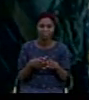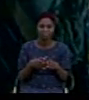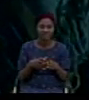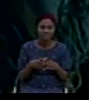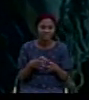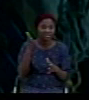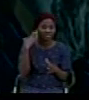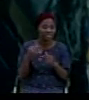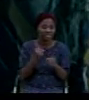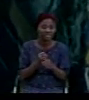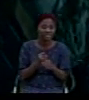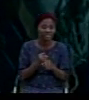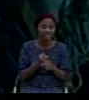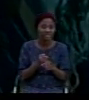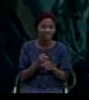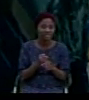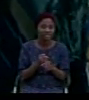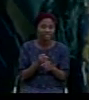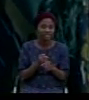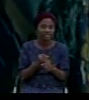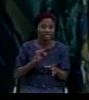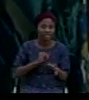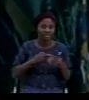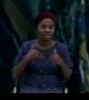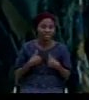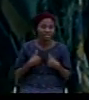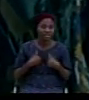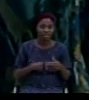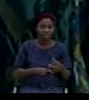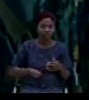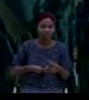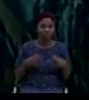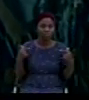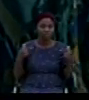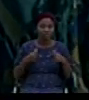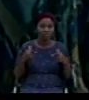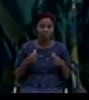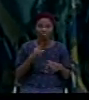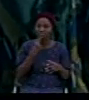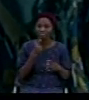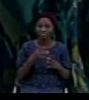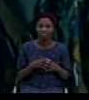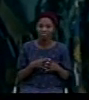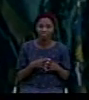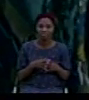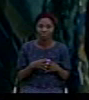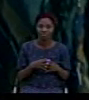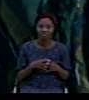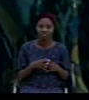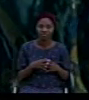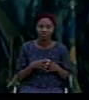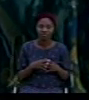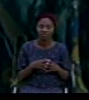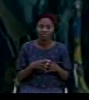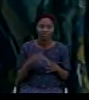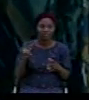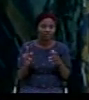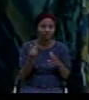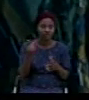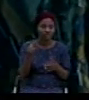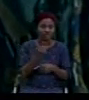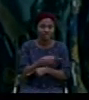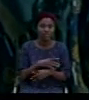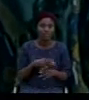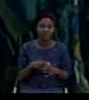It happens last year. I had stomach pain, severe one. And the first day, when I was